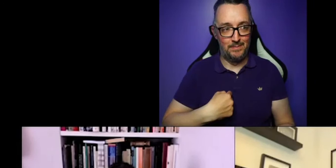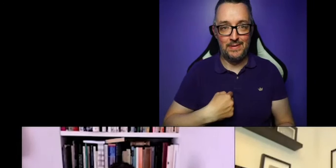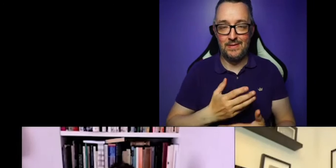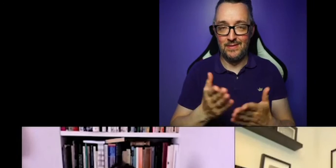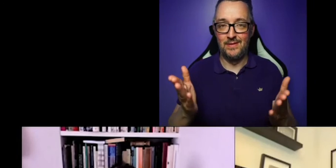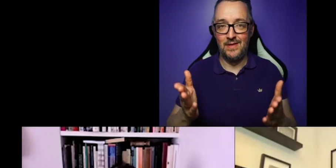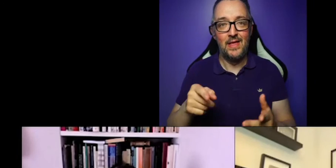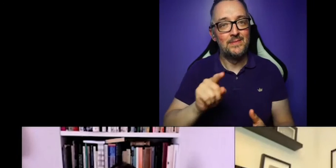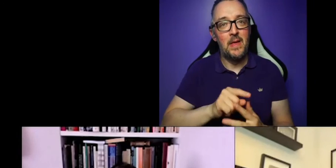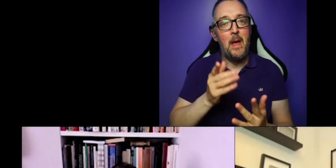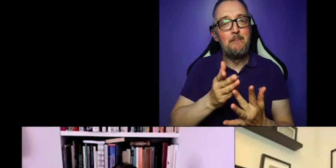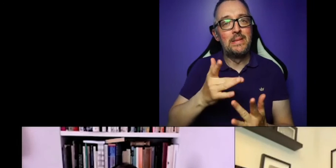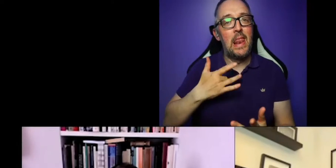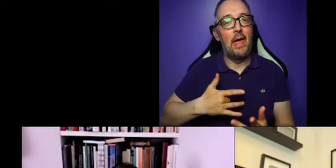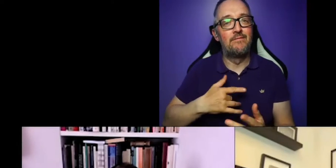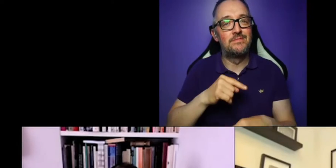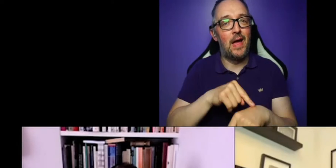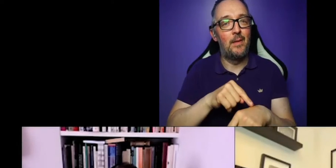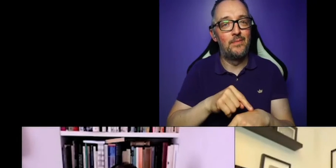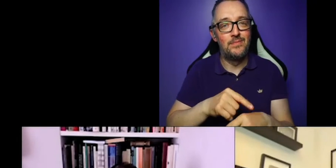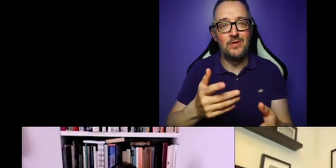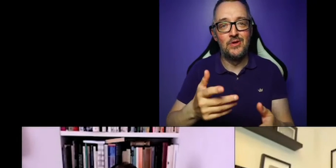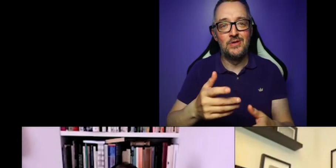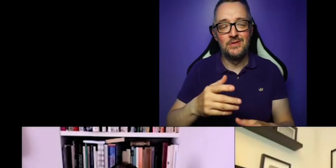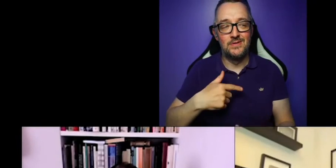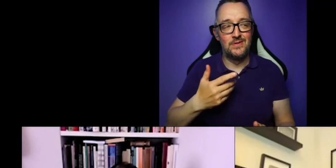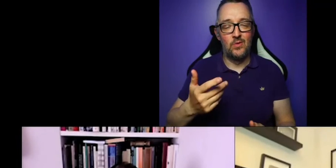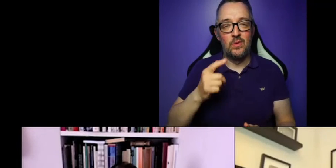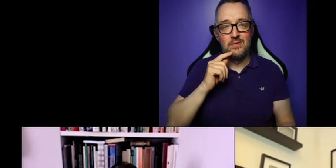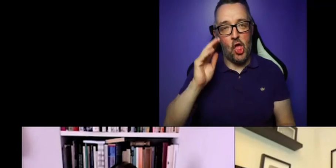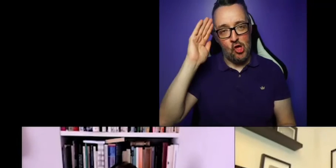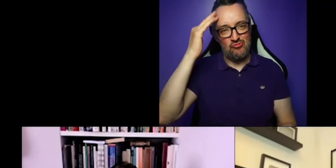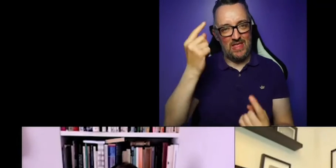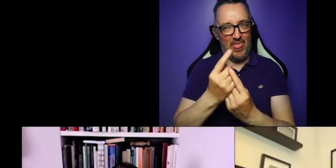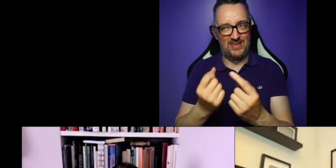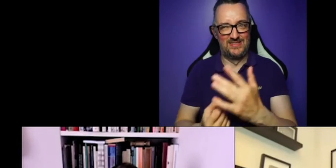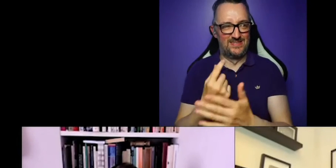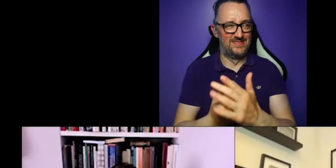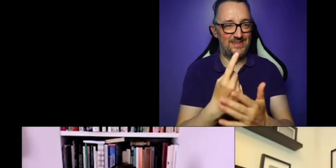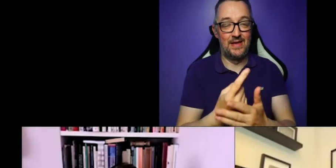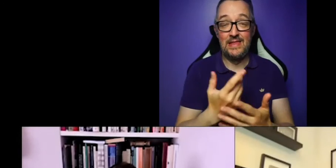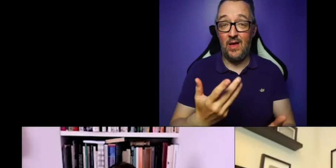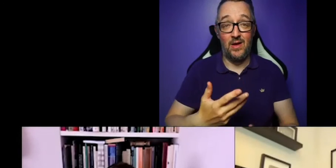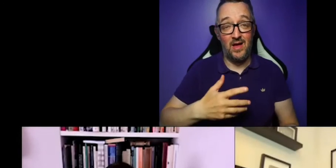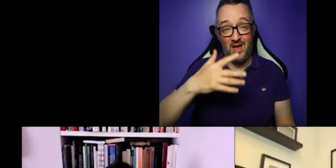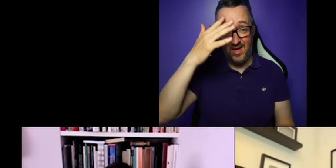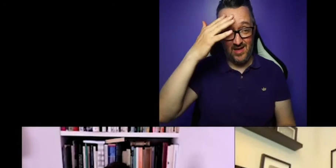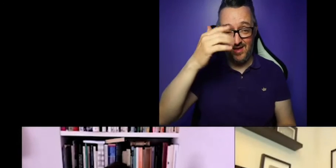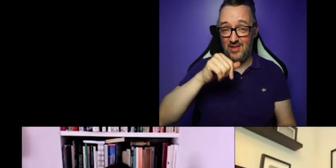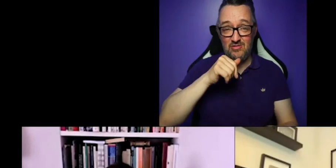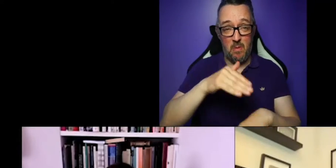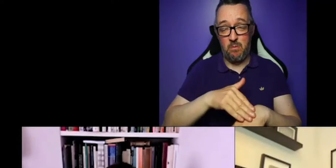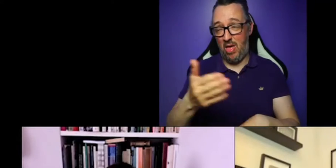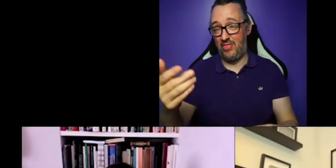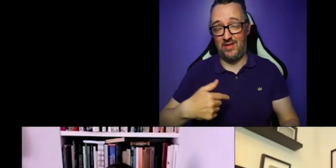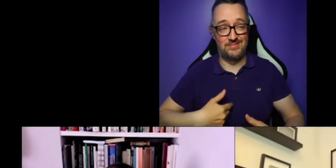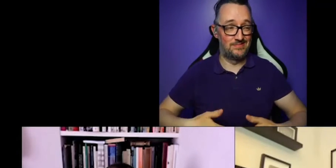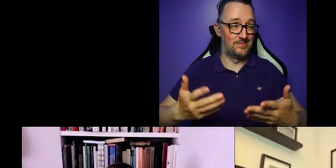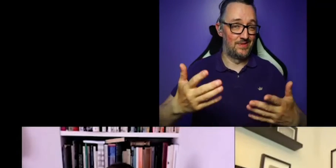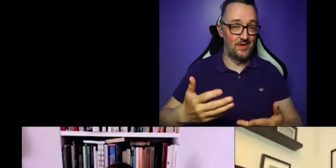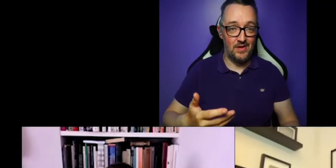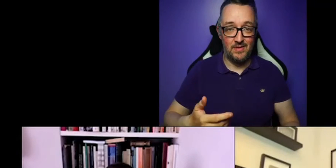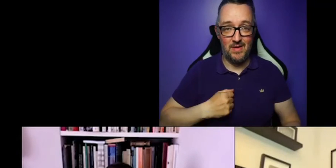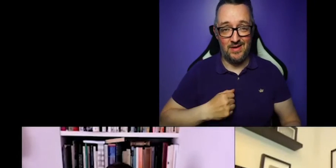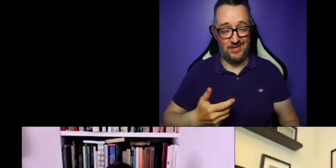that people talk about, you know, where you start doing crazy things and you just don't care anymore. Yeah. How you come across to